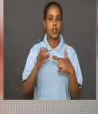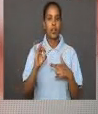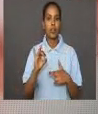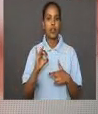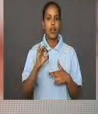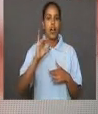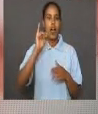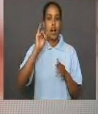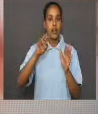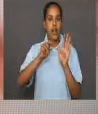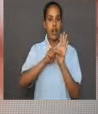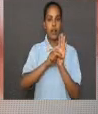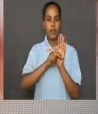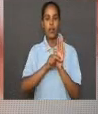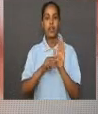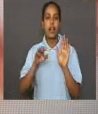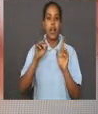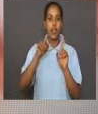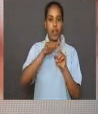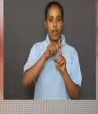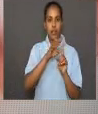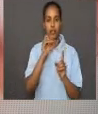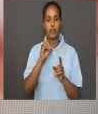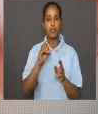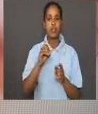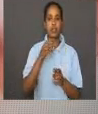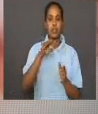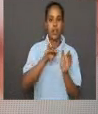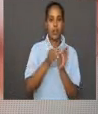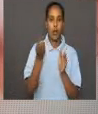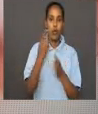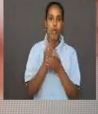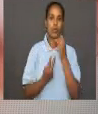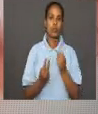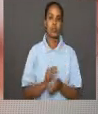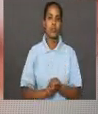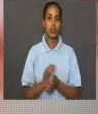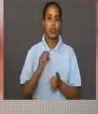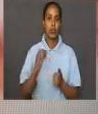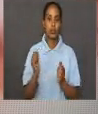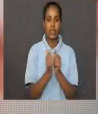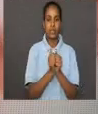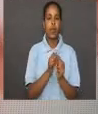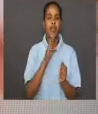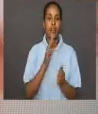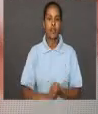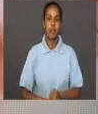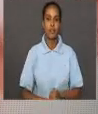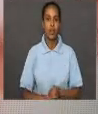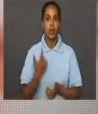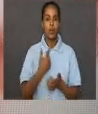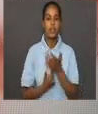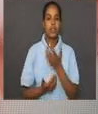an anion or a cation of a salt, or both, with water.